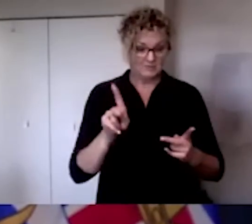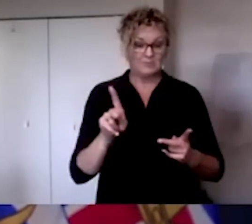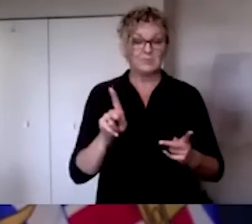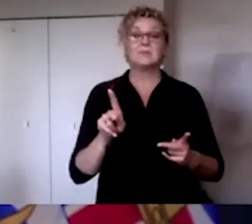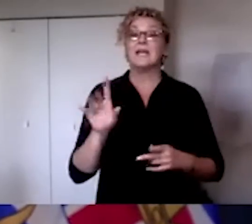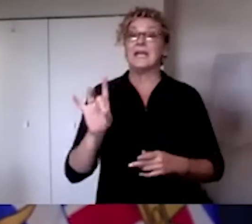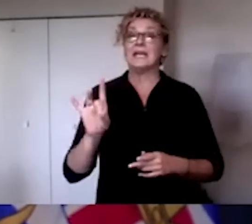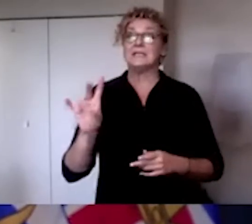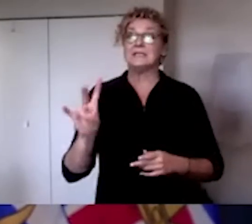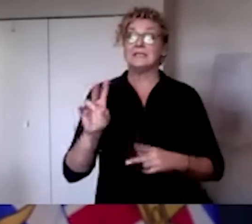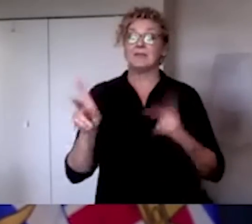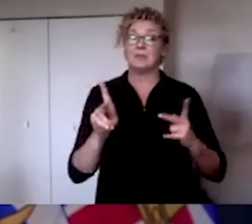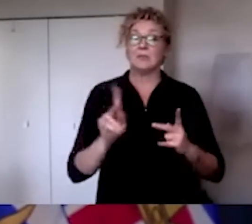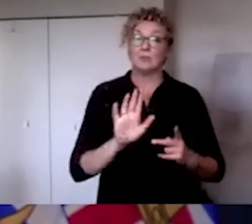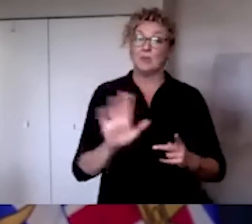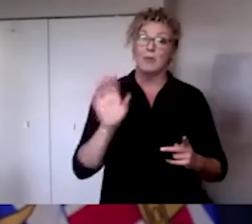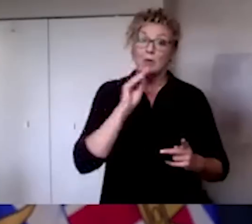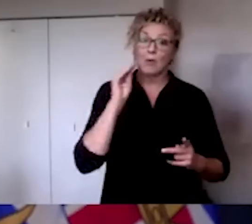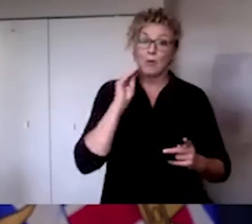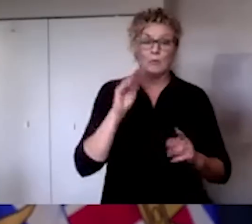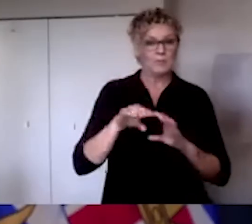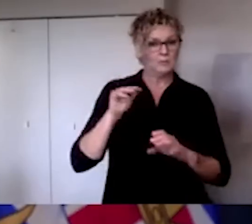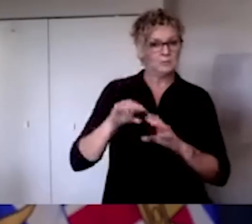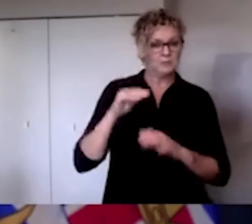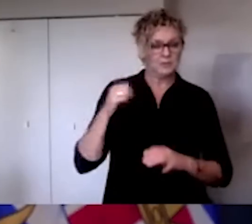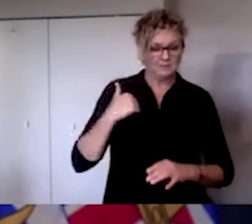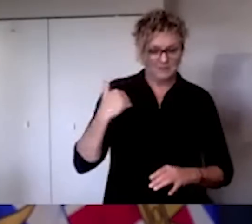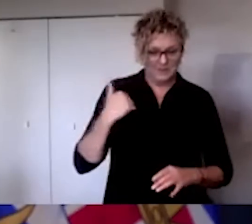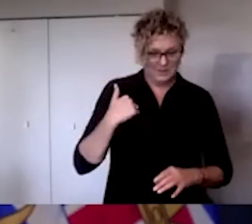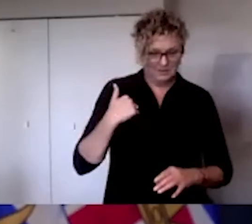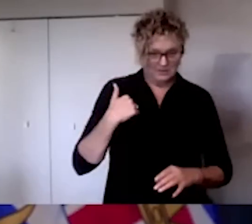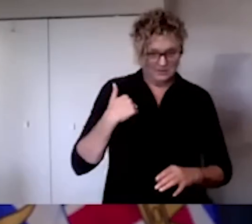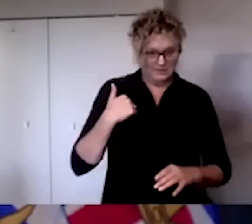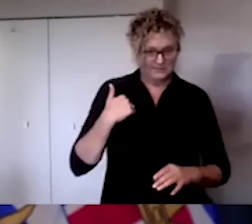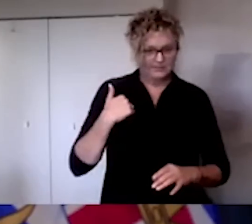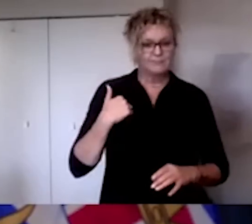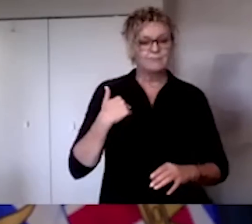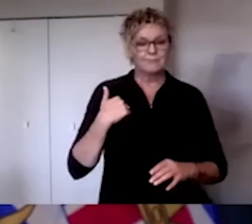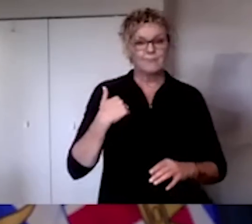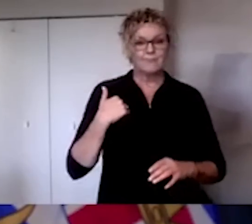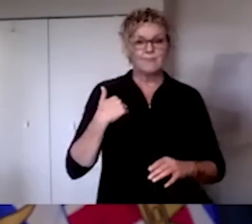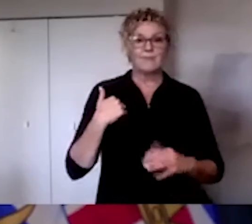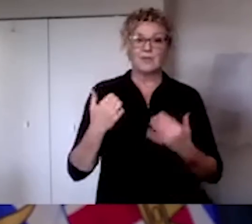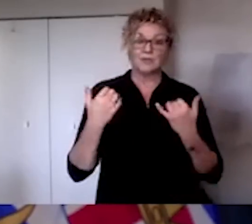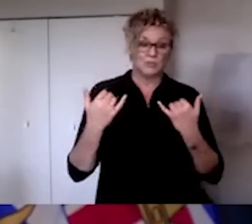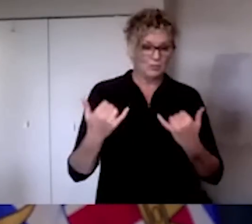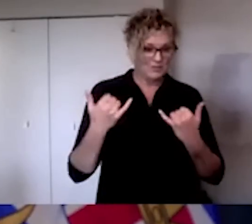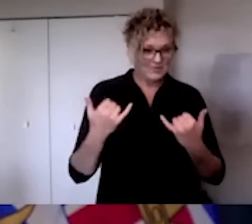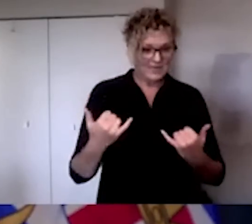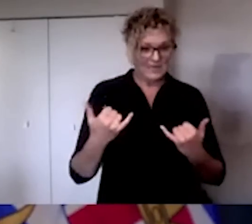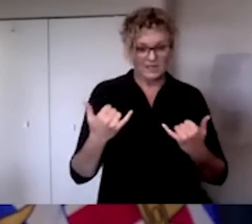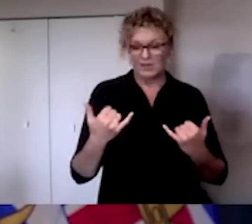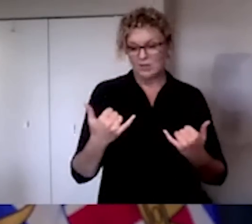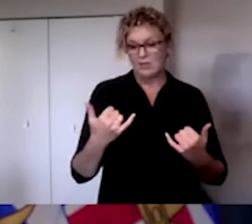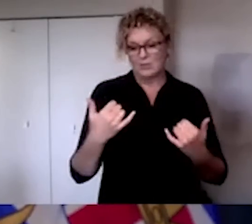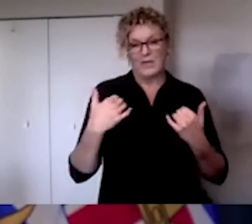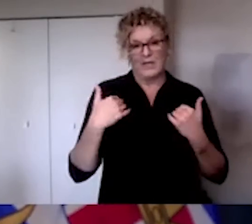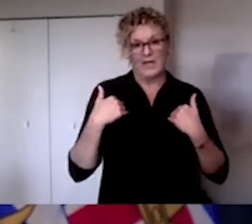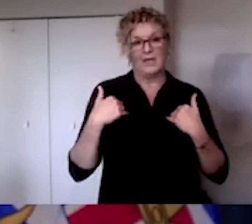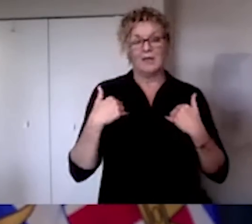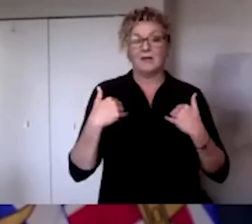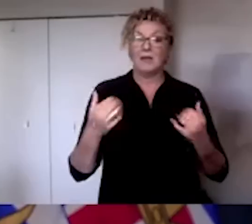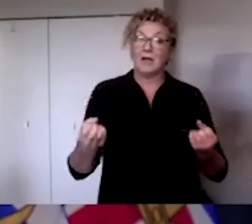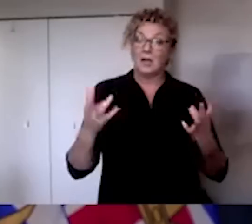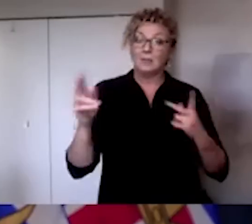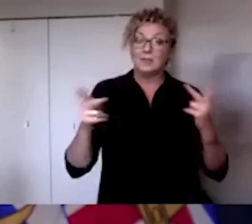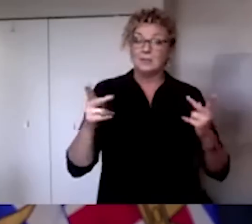4,555 people in the Fraser Health Region, 206 people in the Vancouver Island Health Region, 531 people